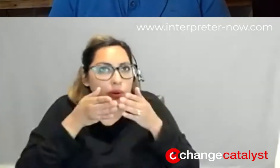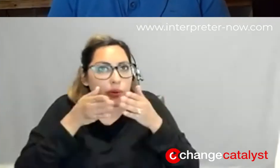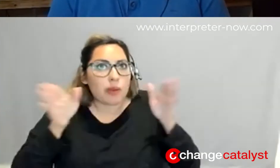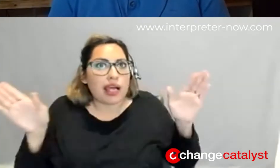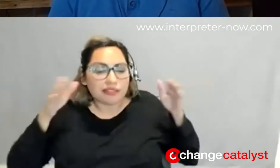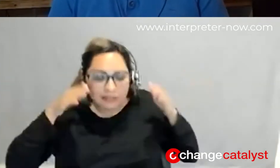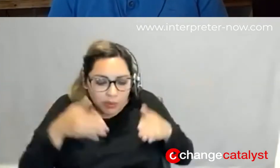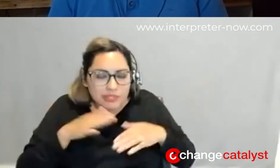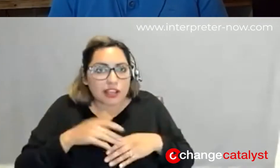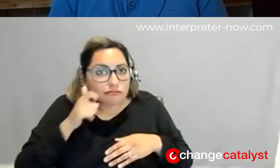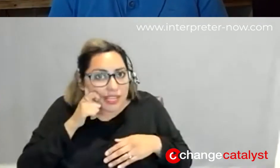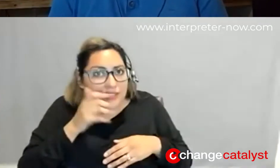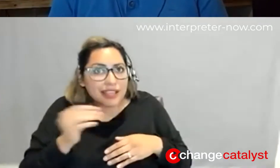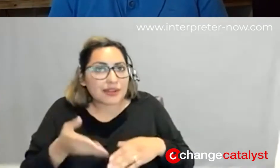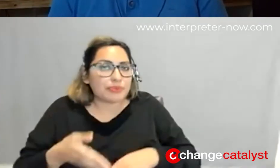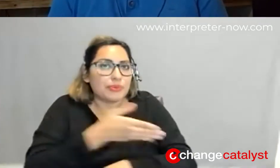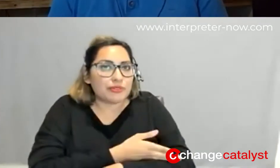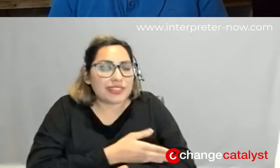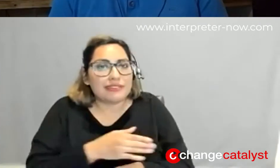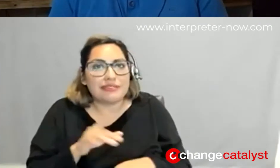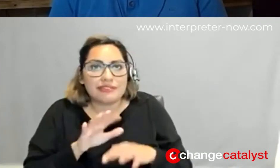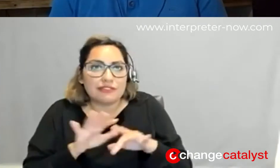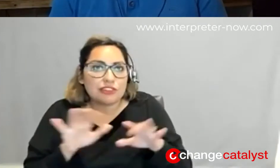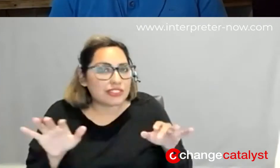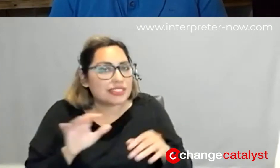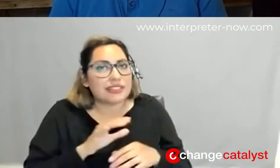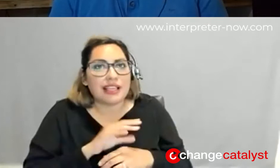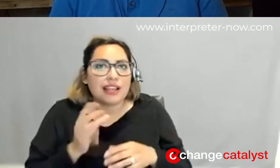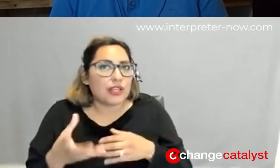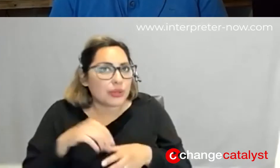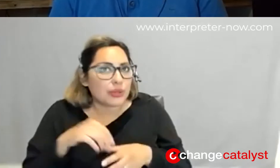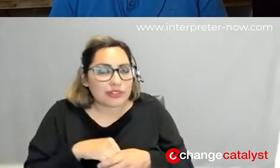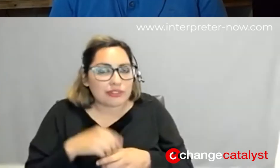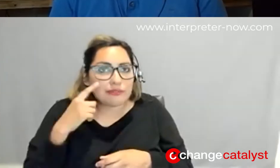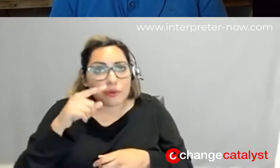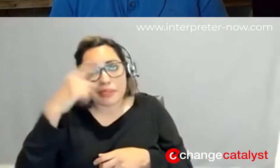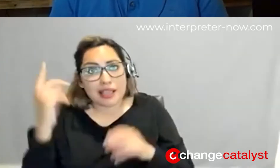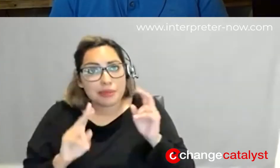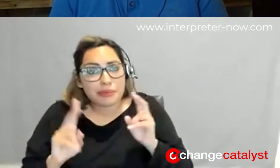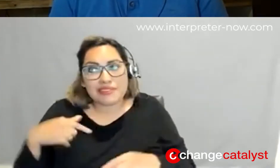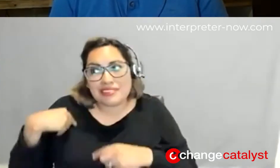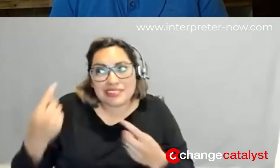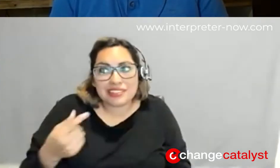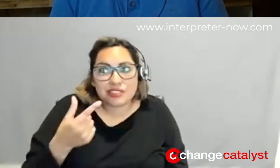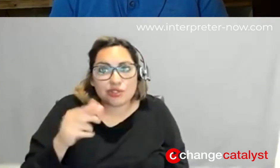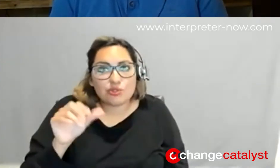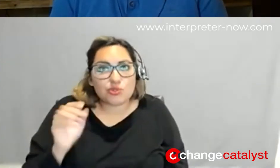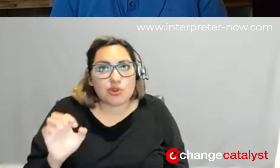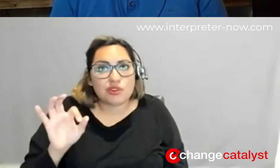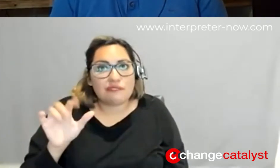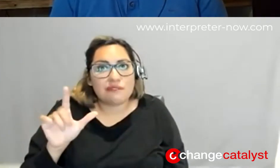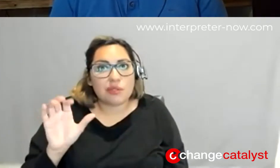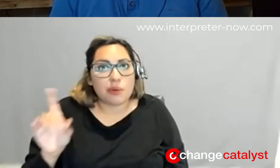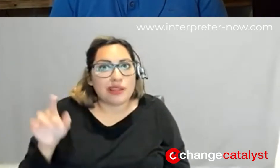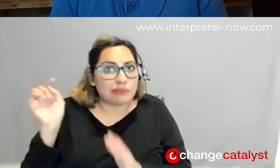focus on race and improving diversity, equity, and inclusion for Black people in particular since George Floyd was murdered. How has